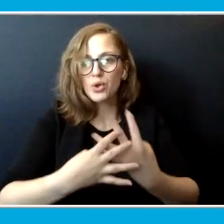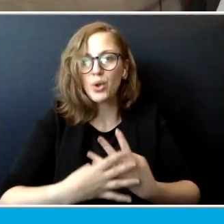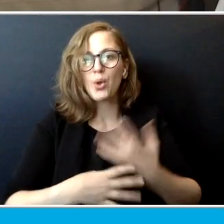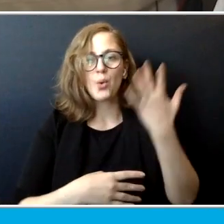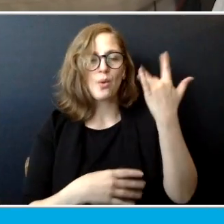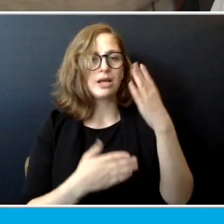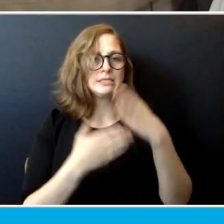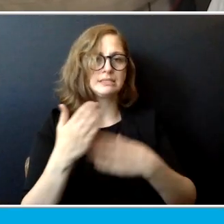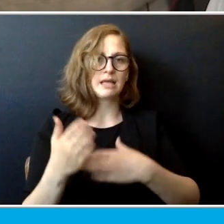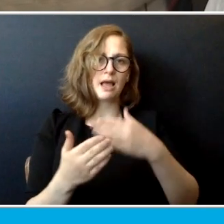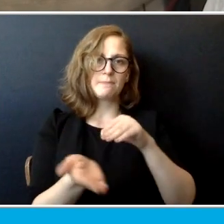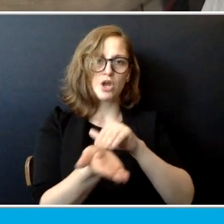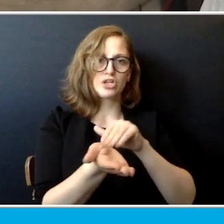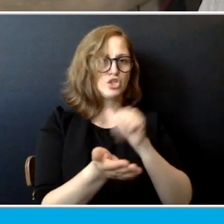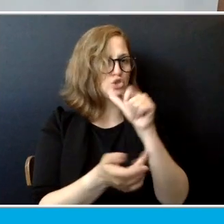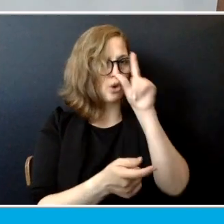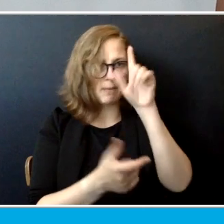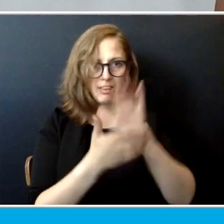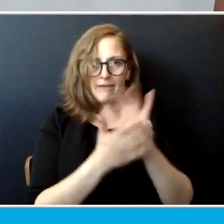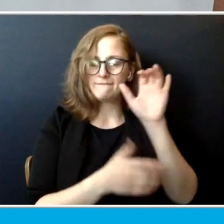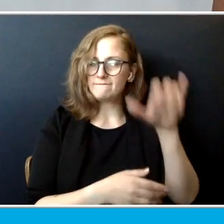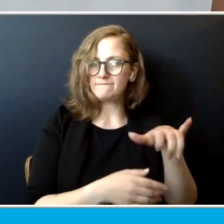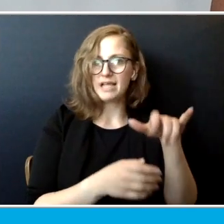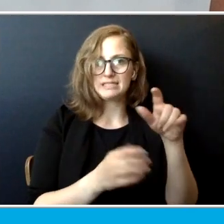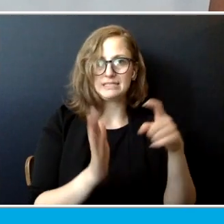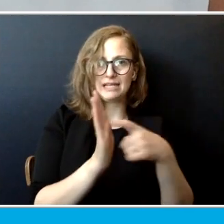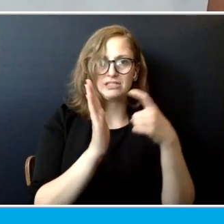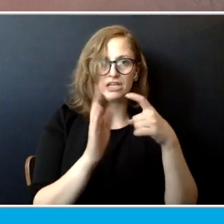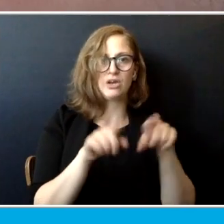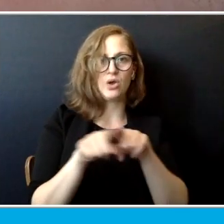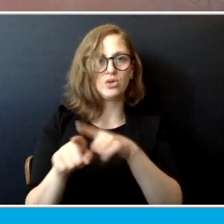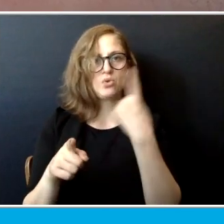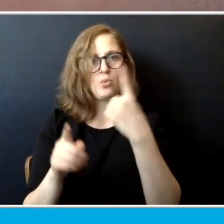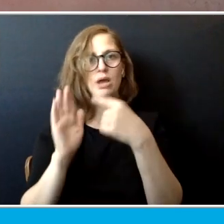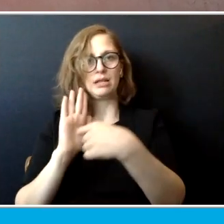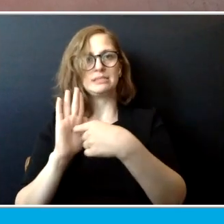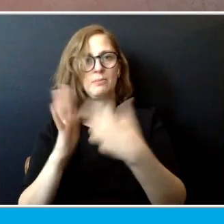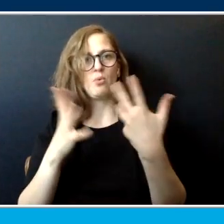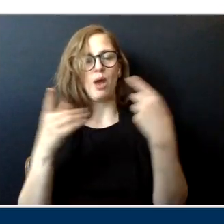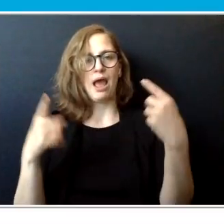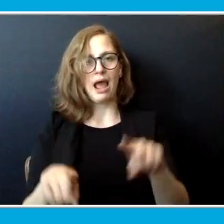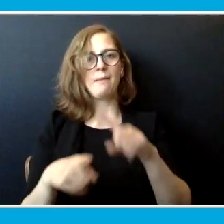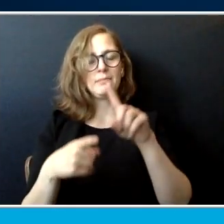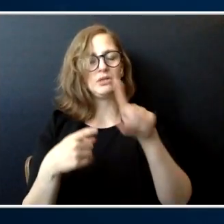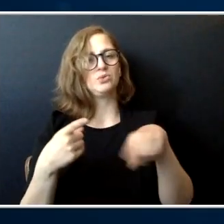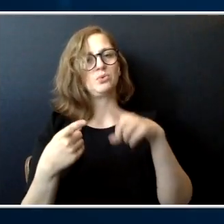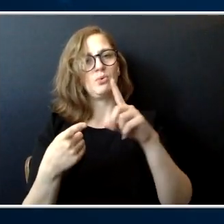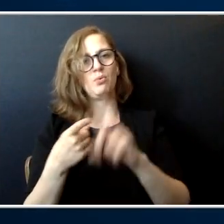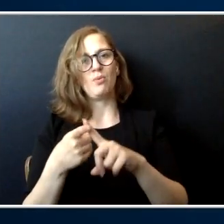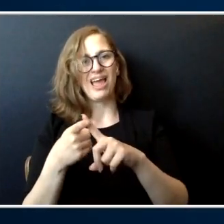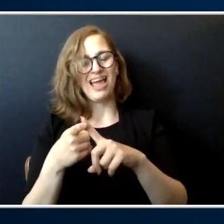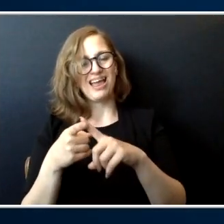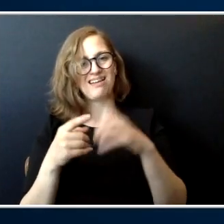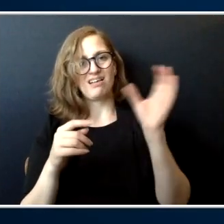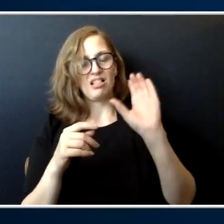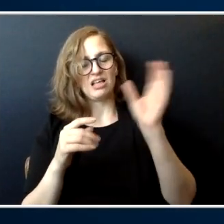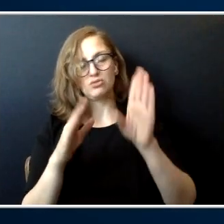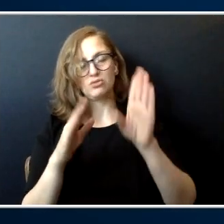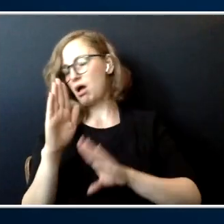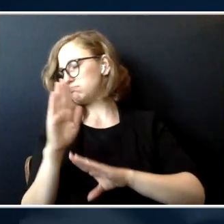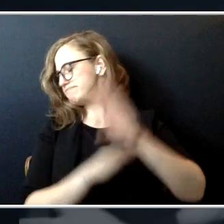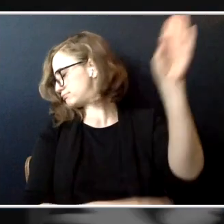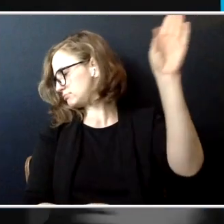necessary. Plus, one extreme example of what happens when a child's cholesterol goes through the roof. Monday at 8 a.m.